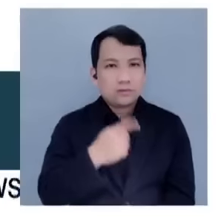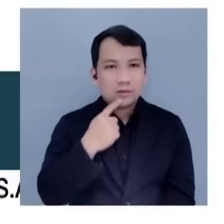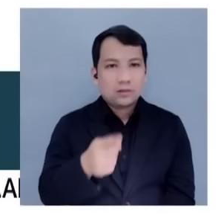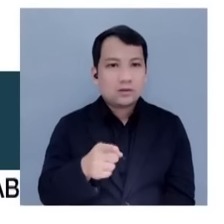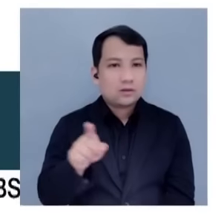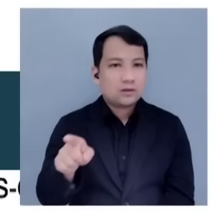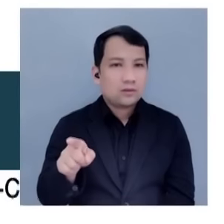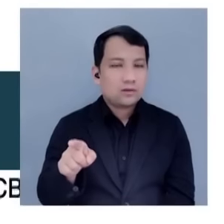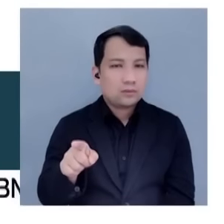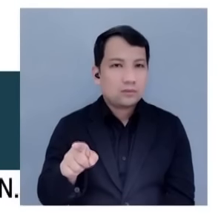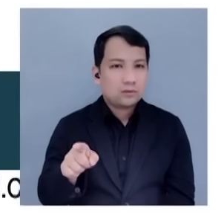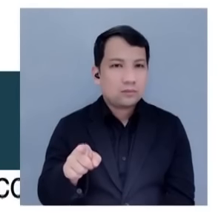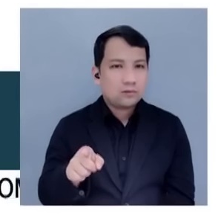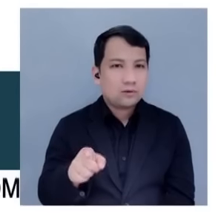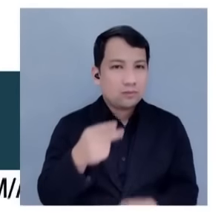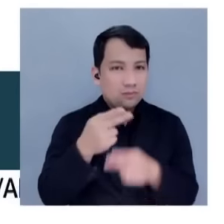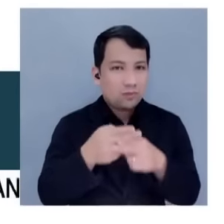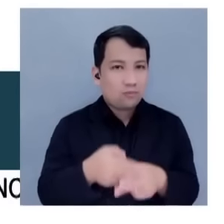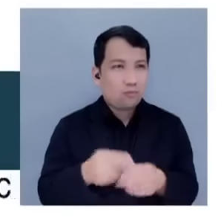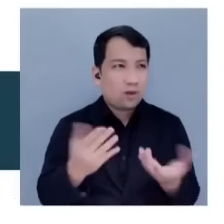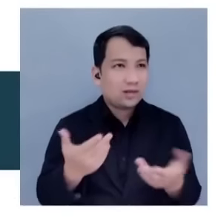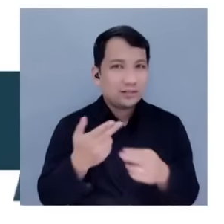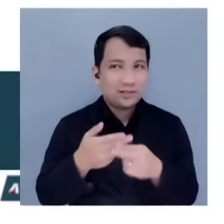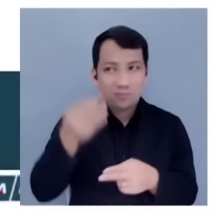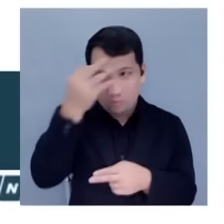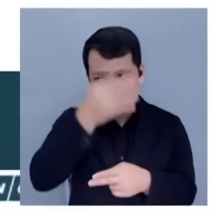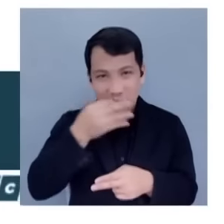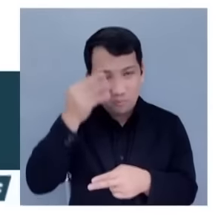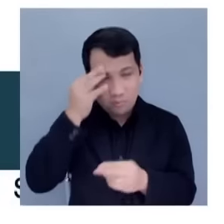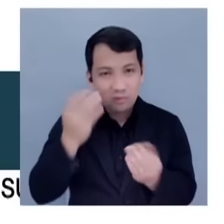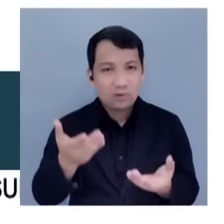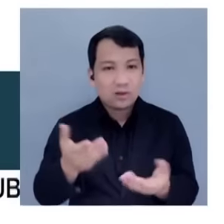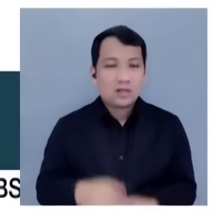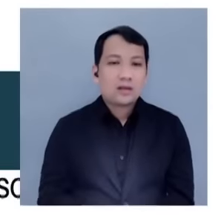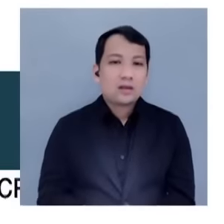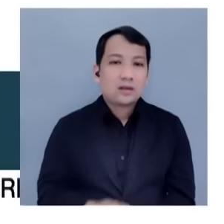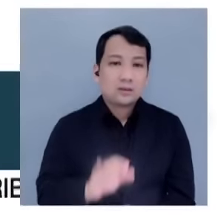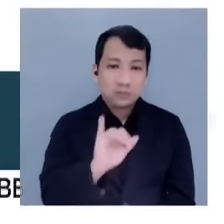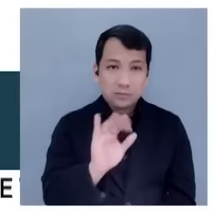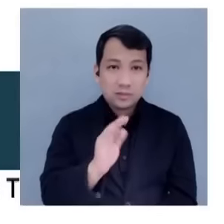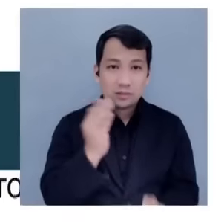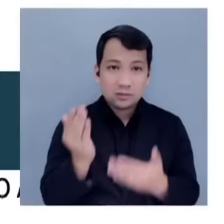faceless, nameless entities here. Right? Nung nagsampa po kayo ng kaso,